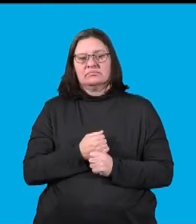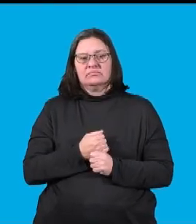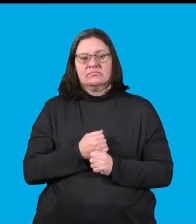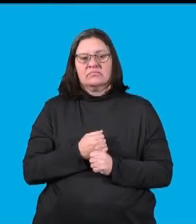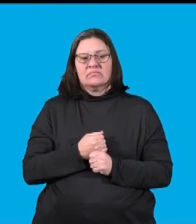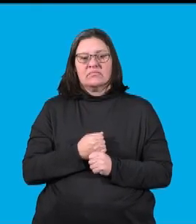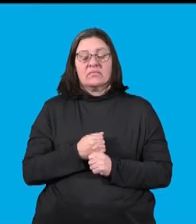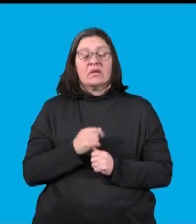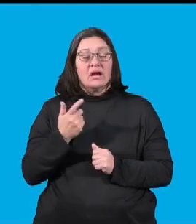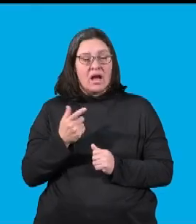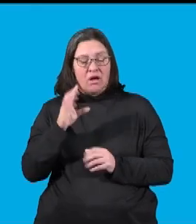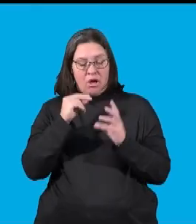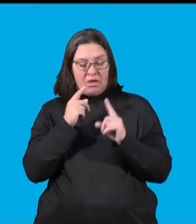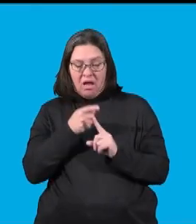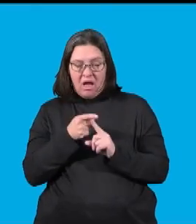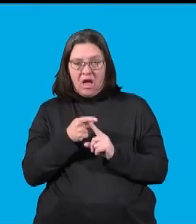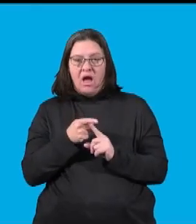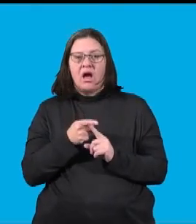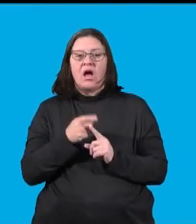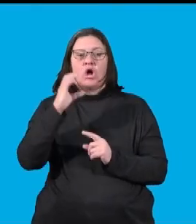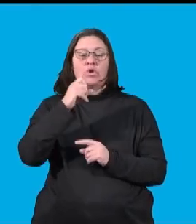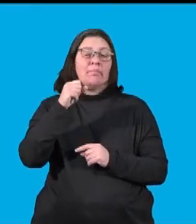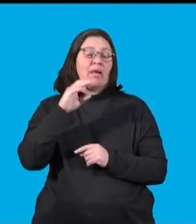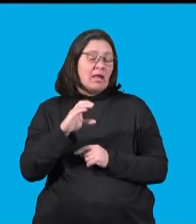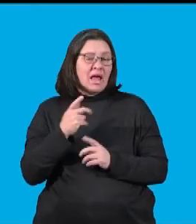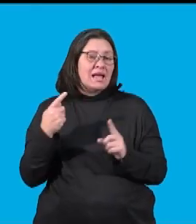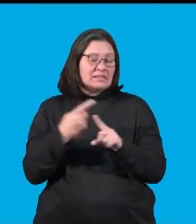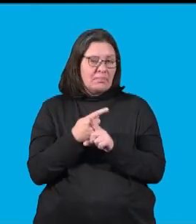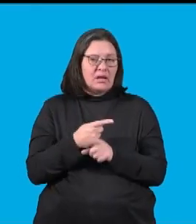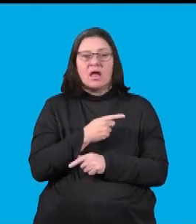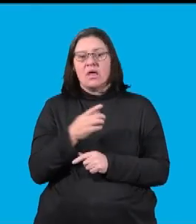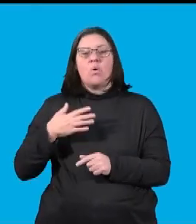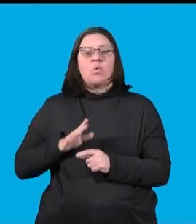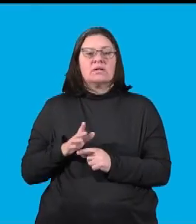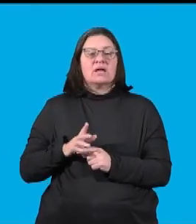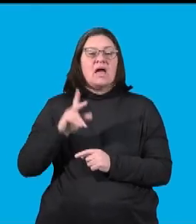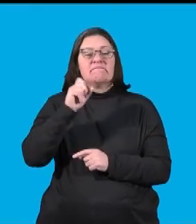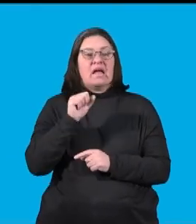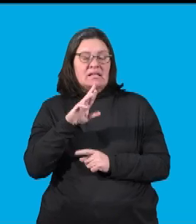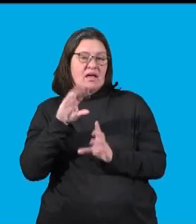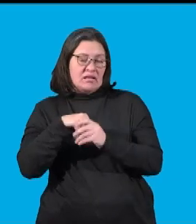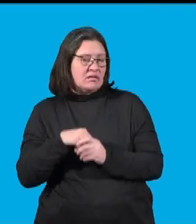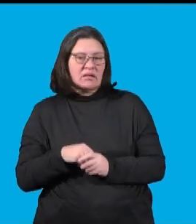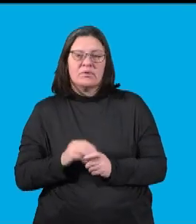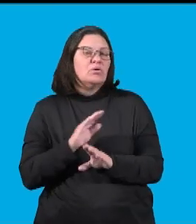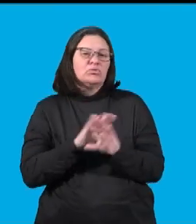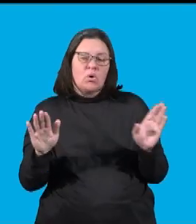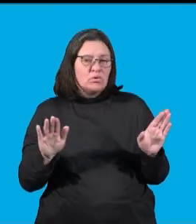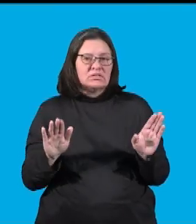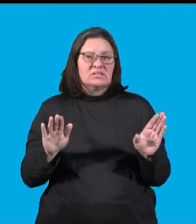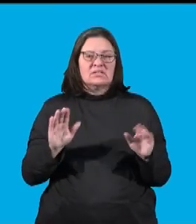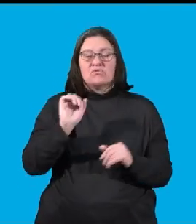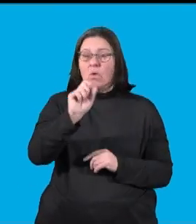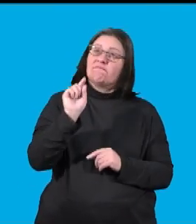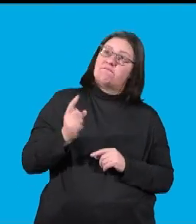Okay. And as soon as learners hear, well, it's cubic graphs and it's intercepts, straight away they want to go to factor theorem. But